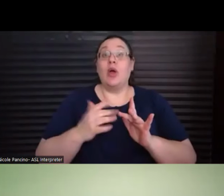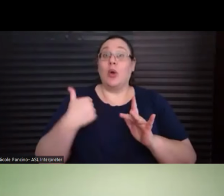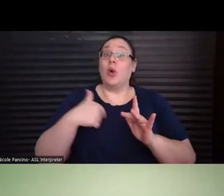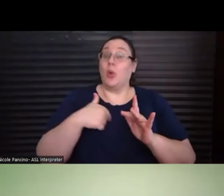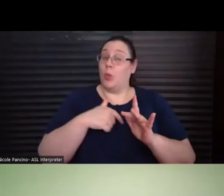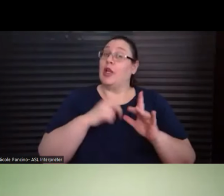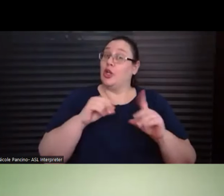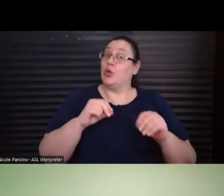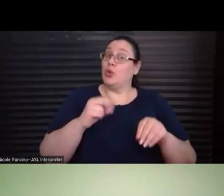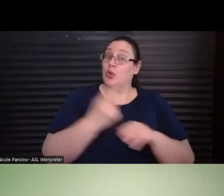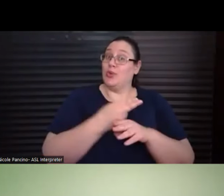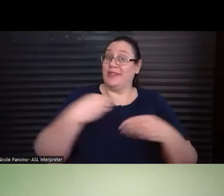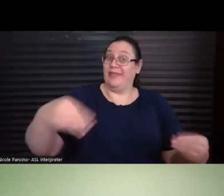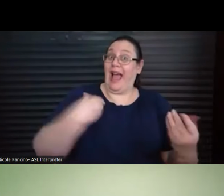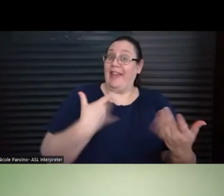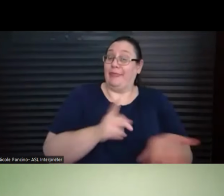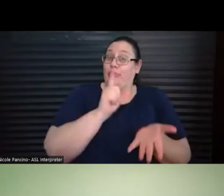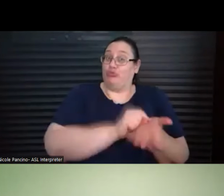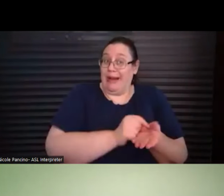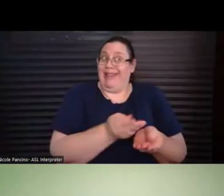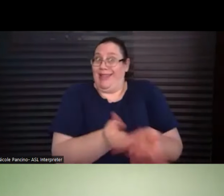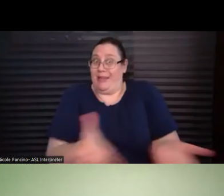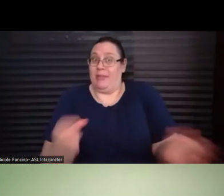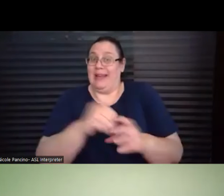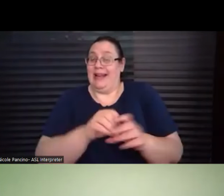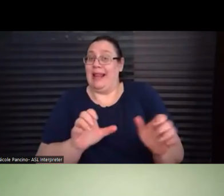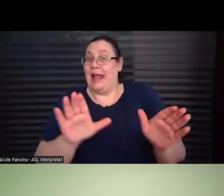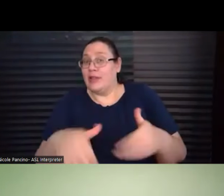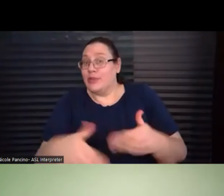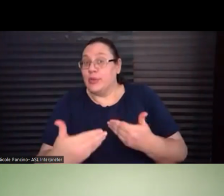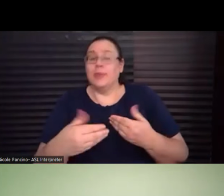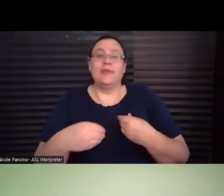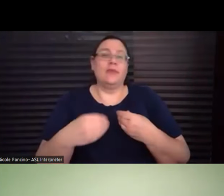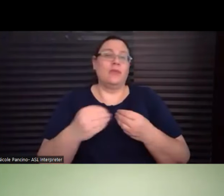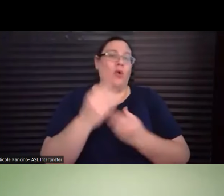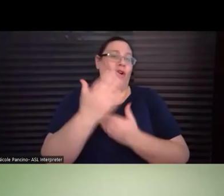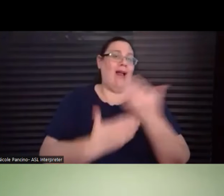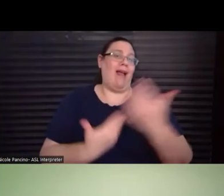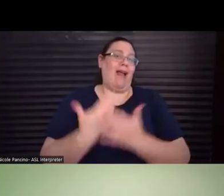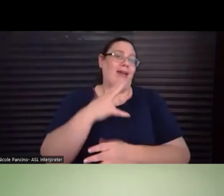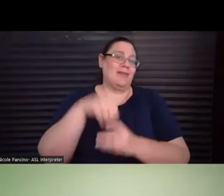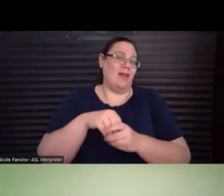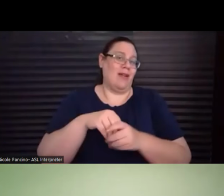also to work in classrooms to give a little bit more hands-on activity.